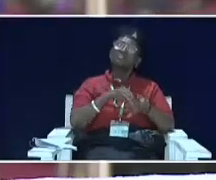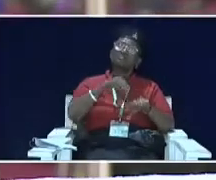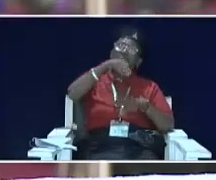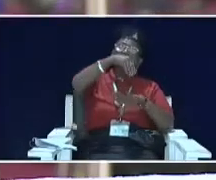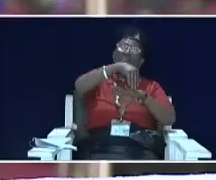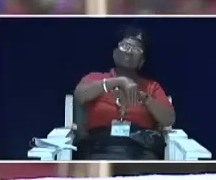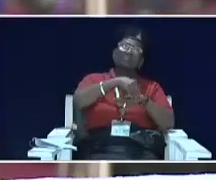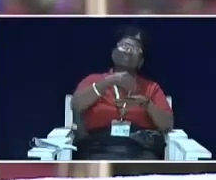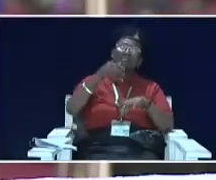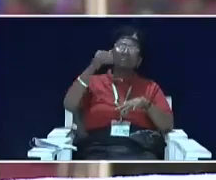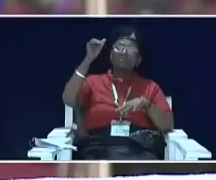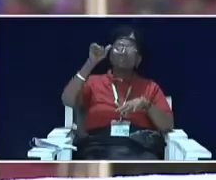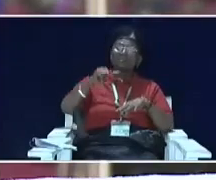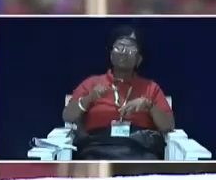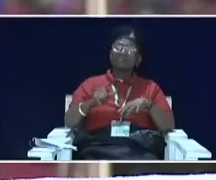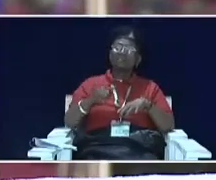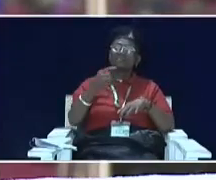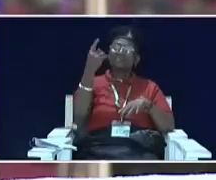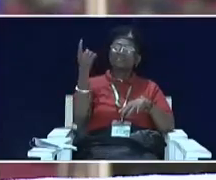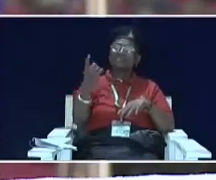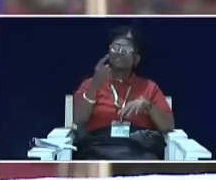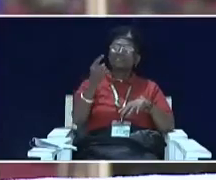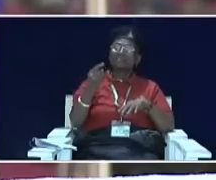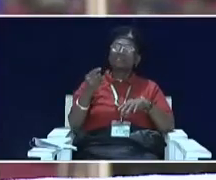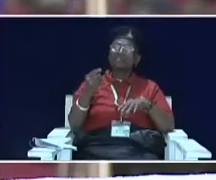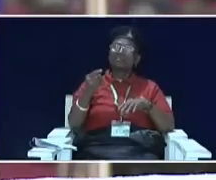they always light fire